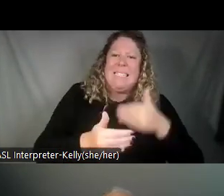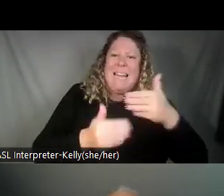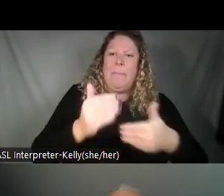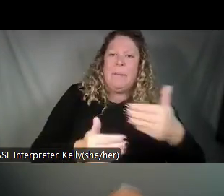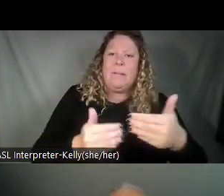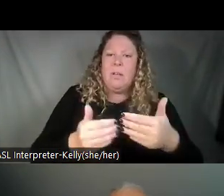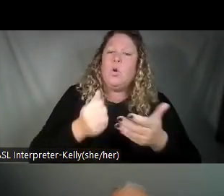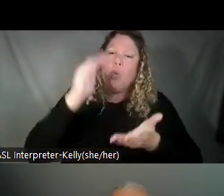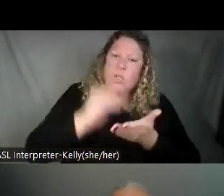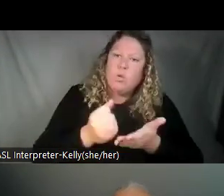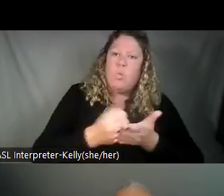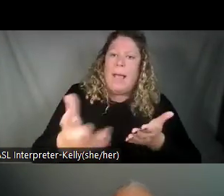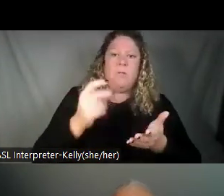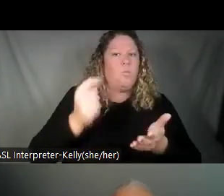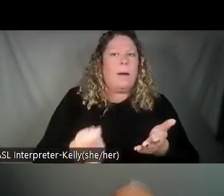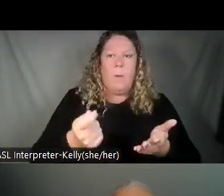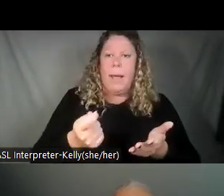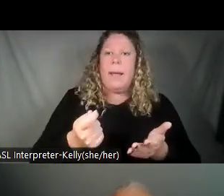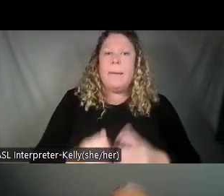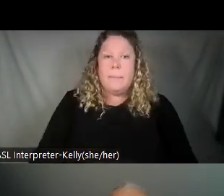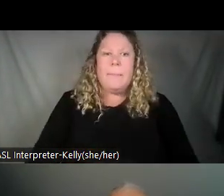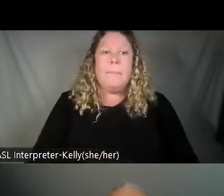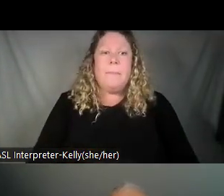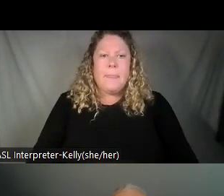onset during that innovative process.